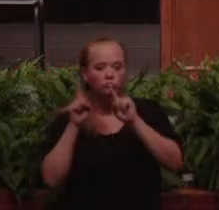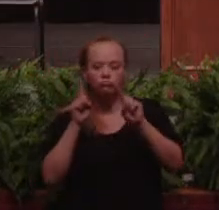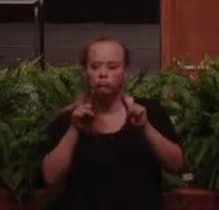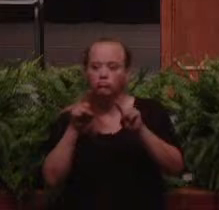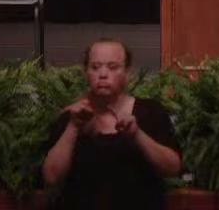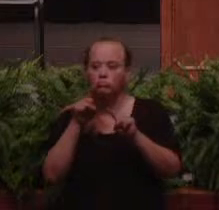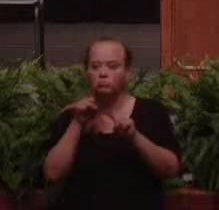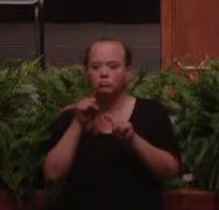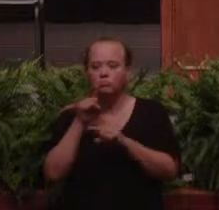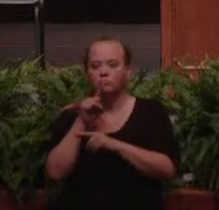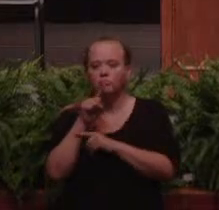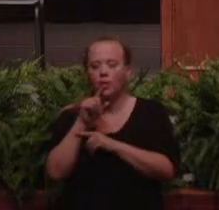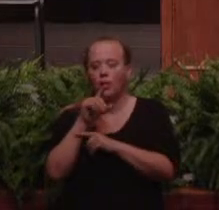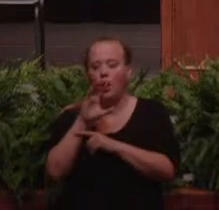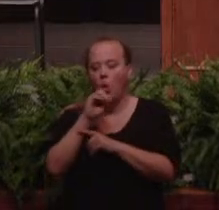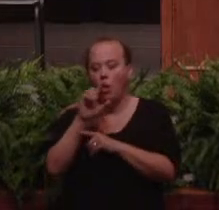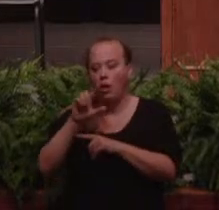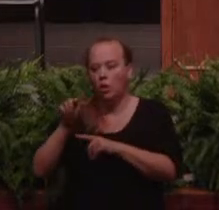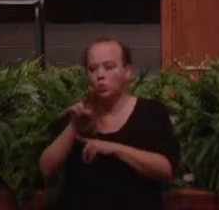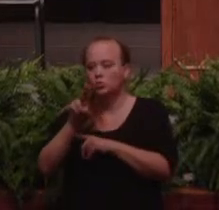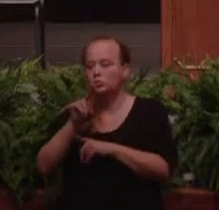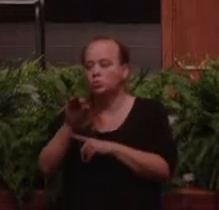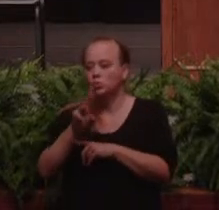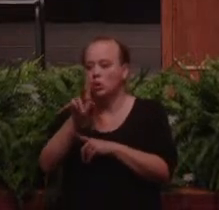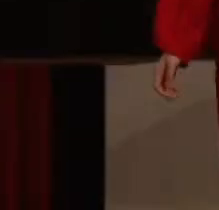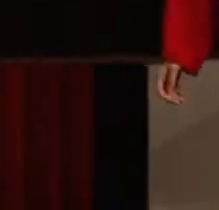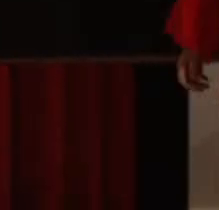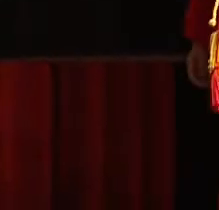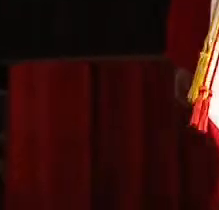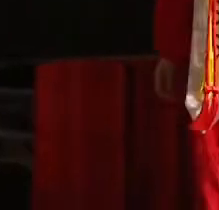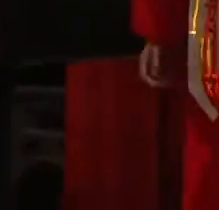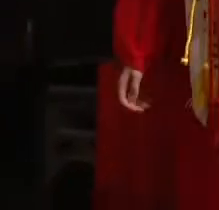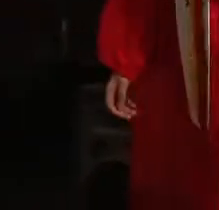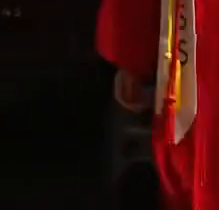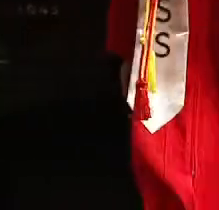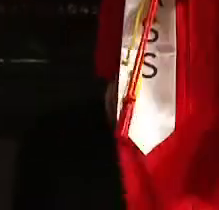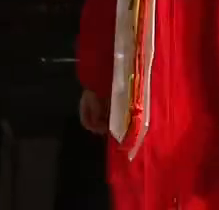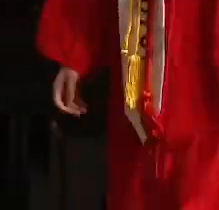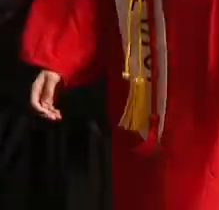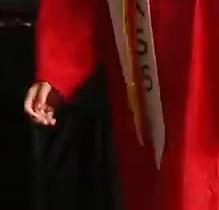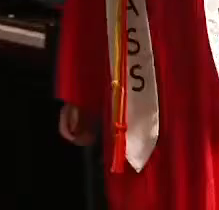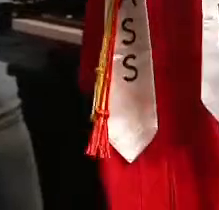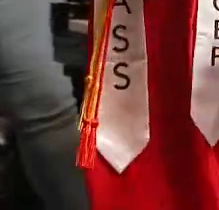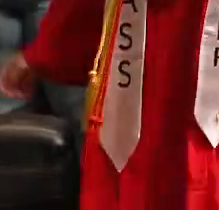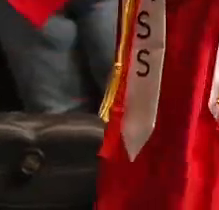Attending Our Lady of the Lake University, Juliana Lynn Collins.